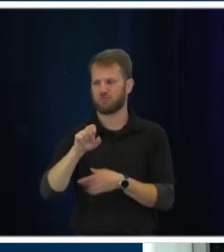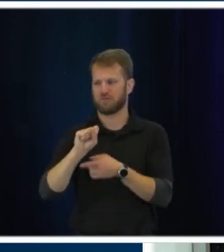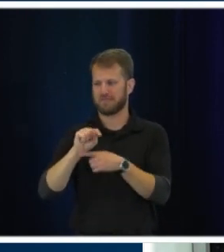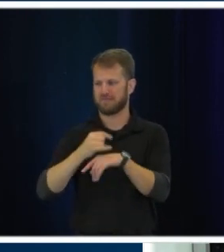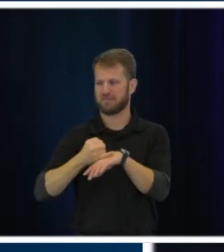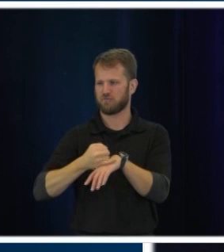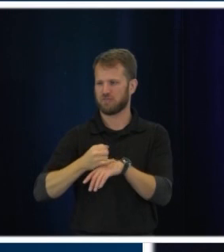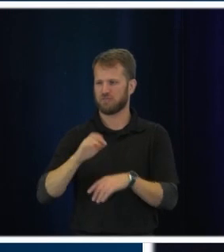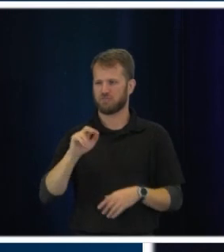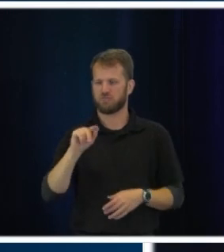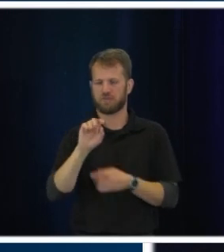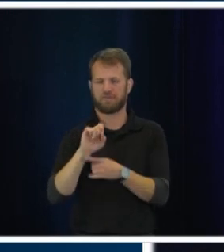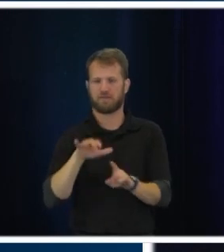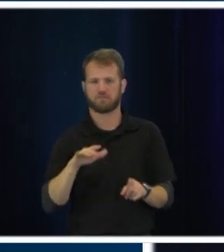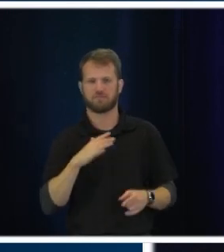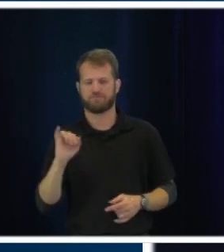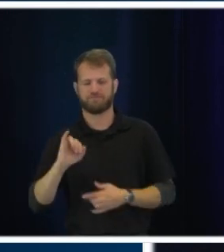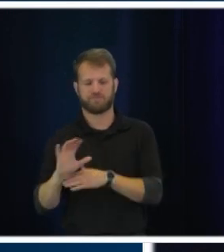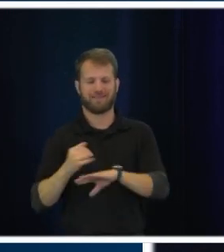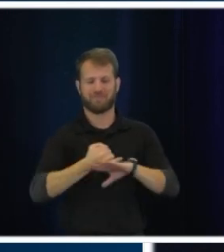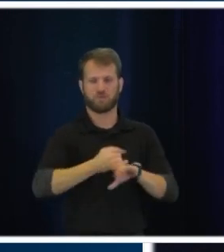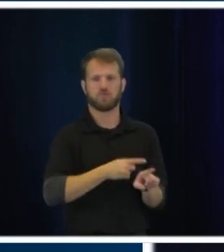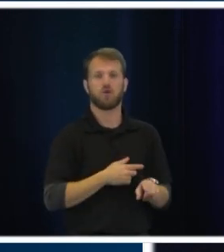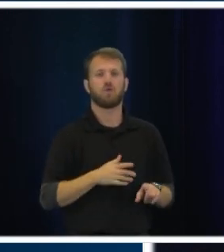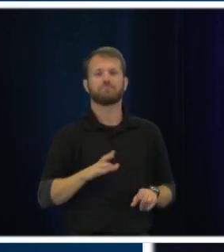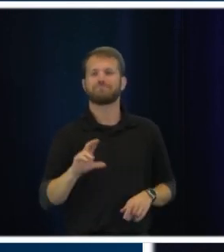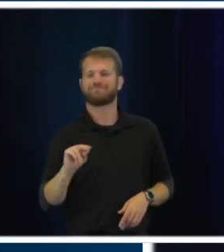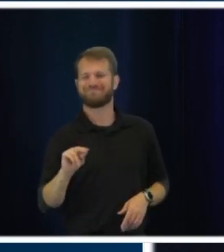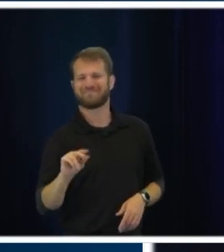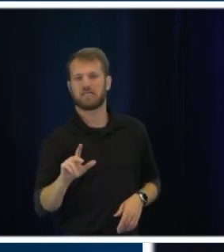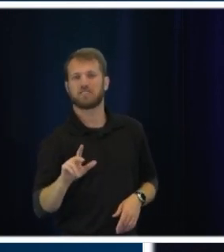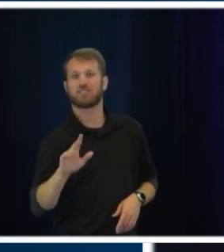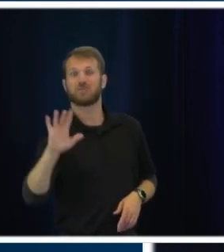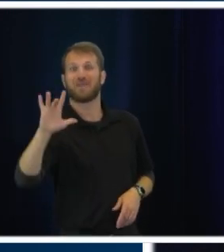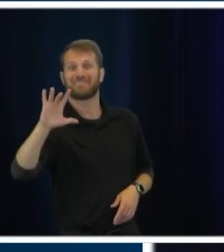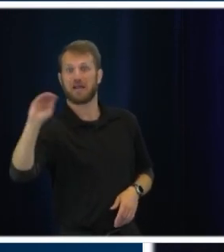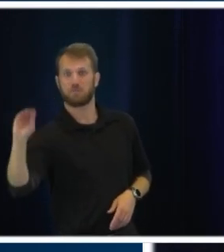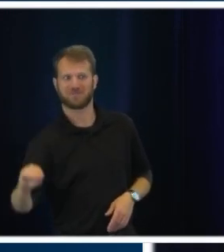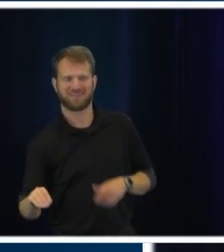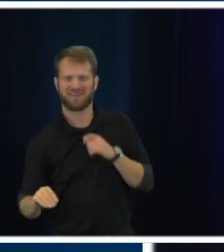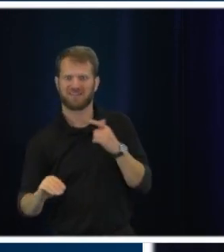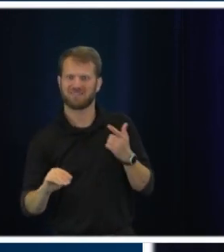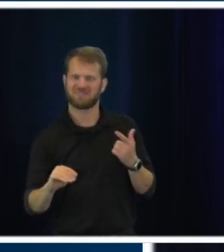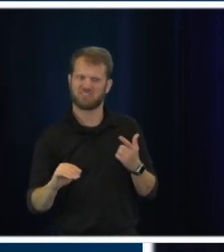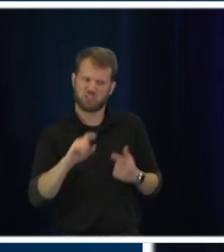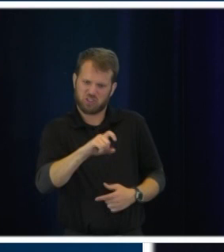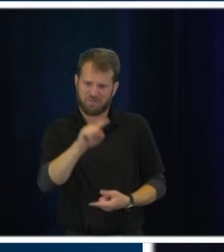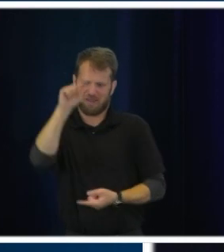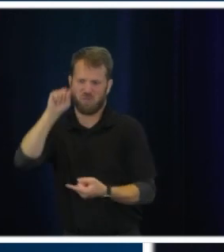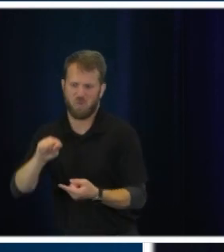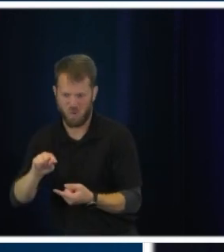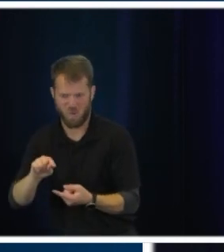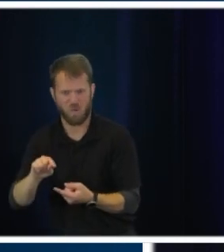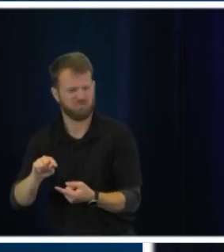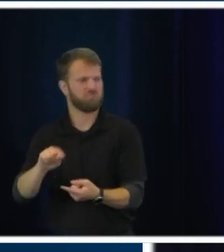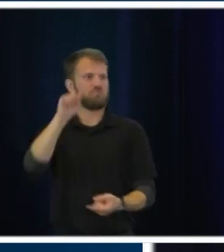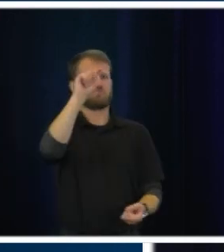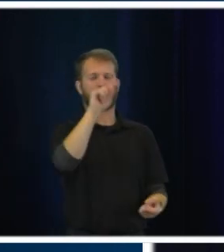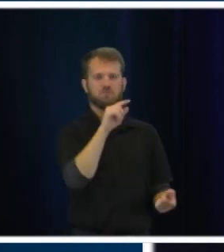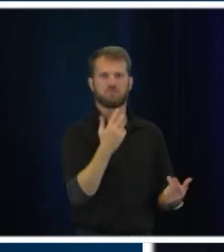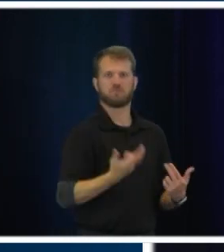interest rate is going to be 25%. So who could afford to buy a house?